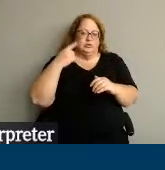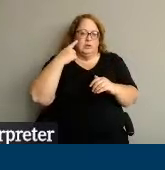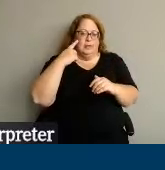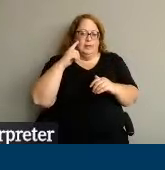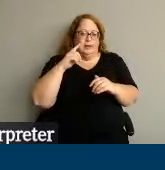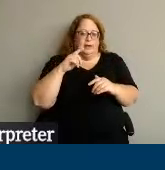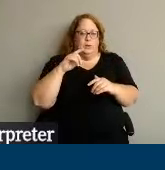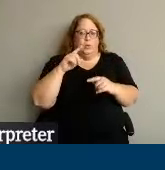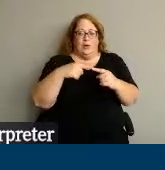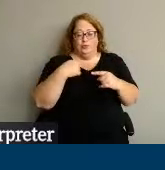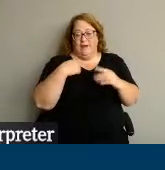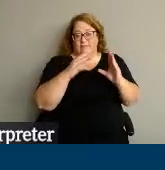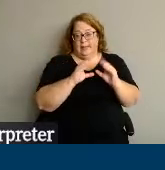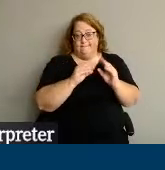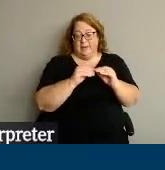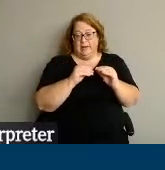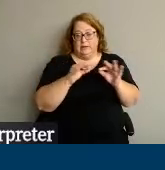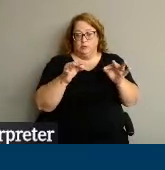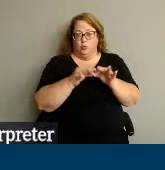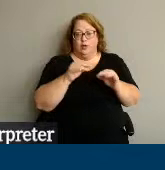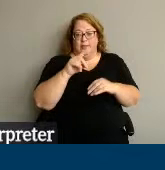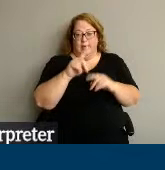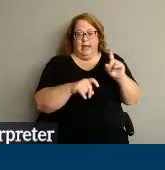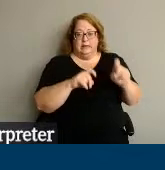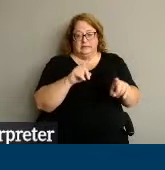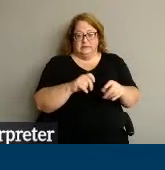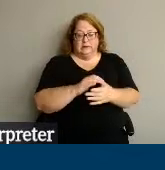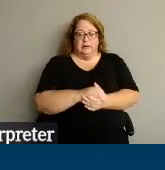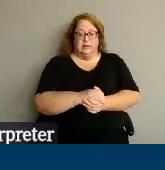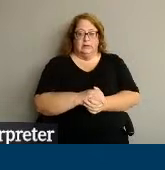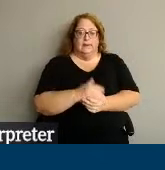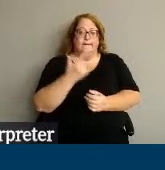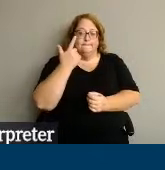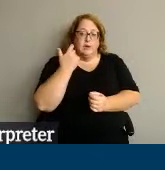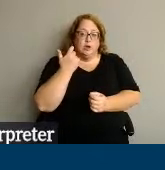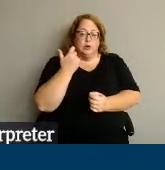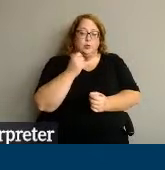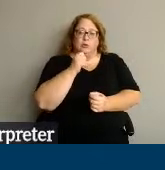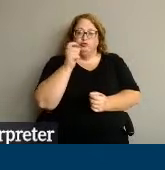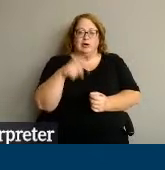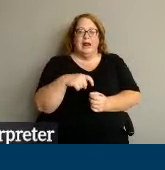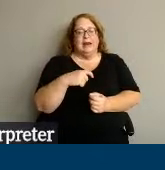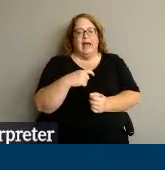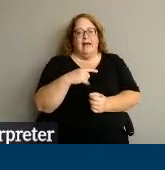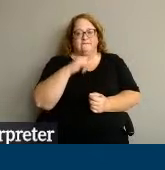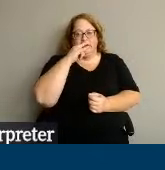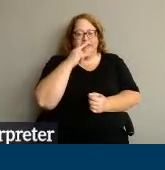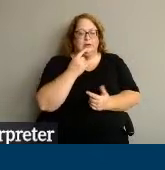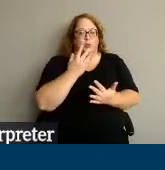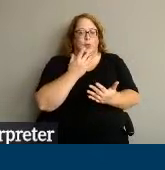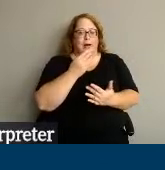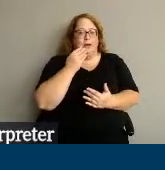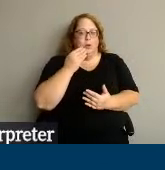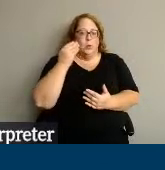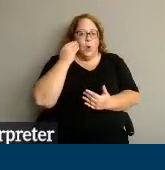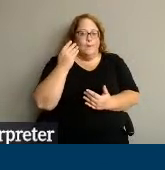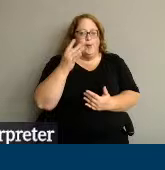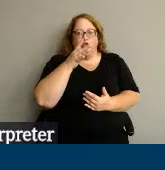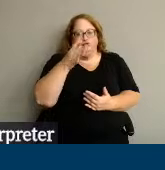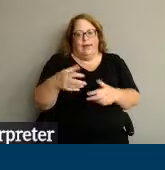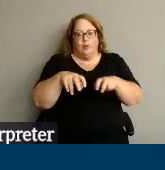at that table, it's at least worth asking the question, because we shouldn't have babies sitting at home on the grandma's